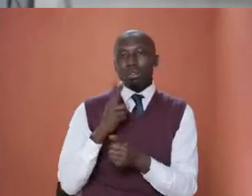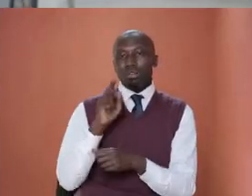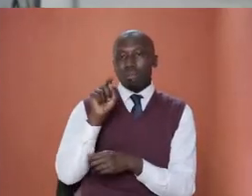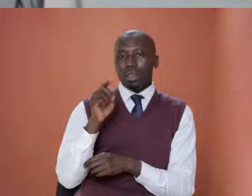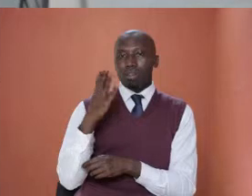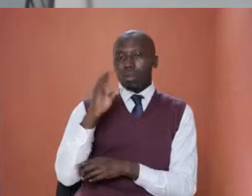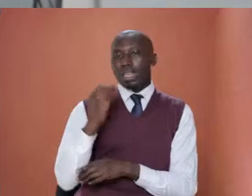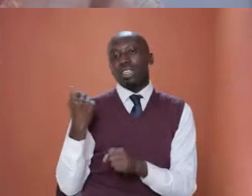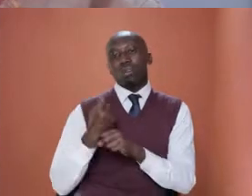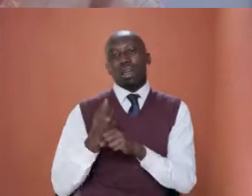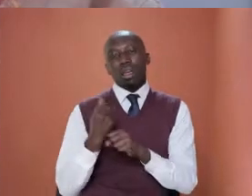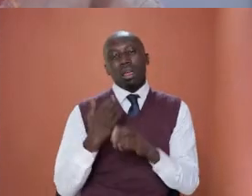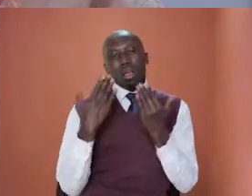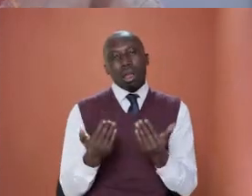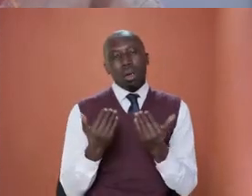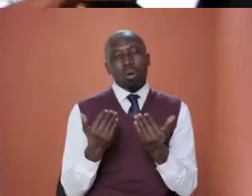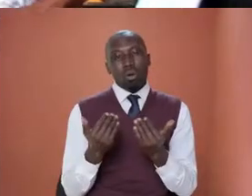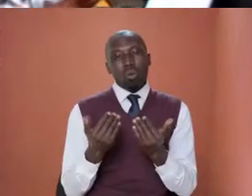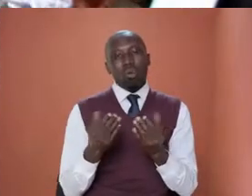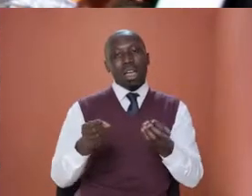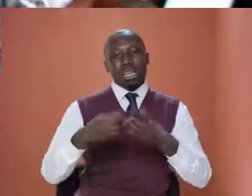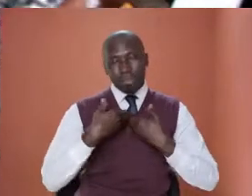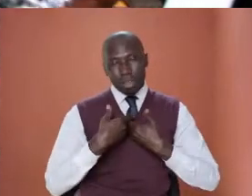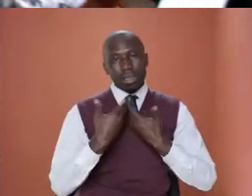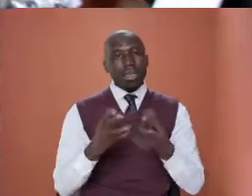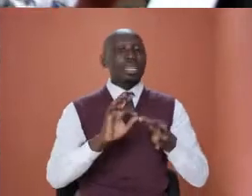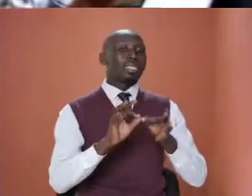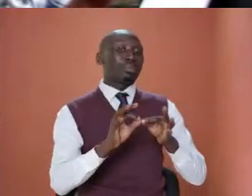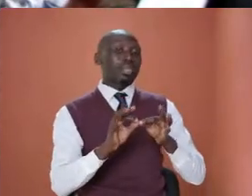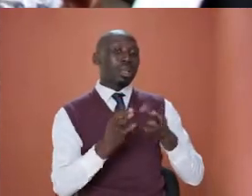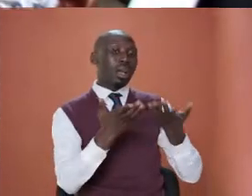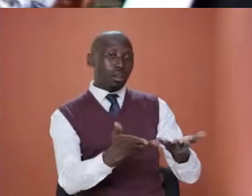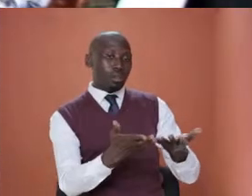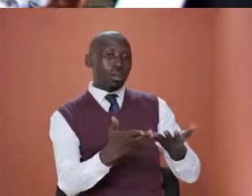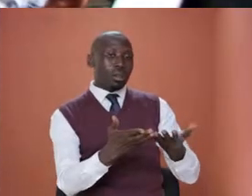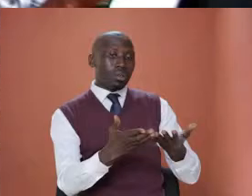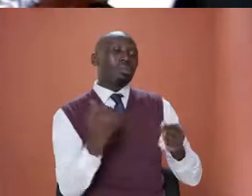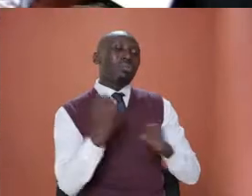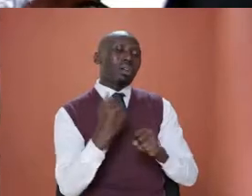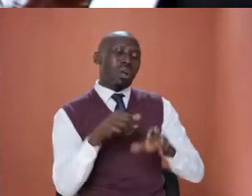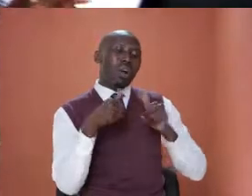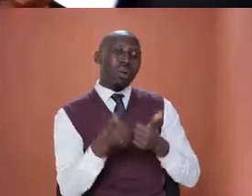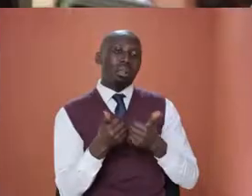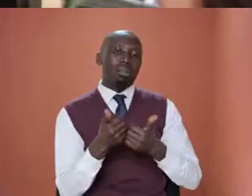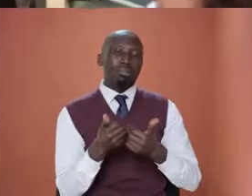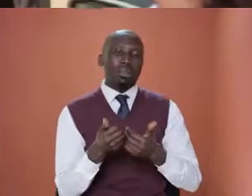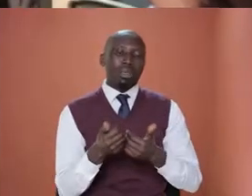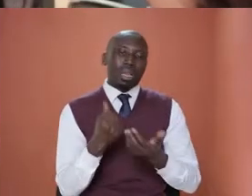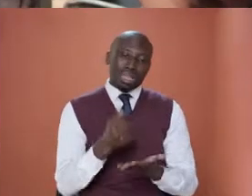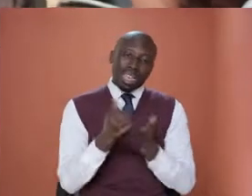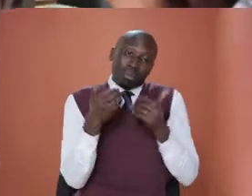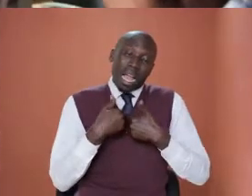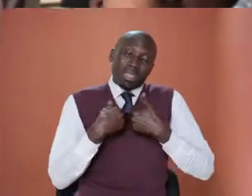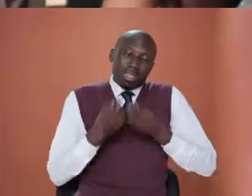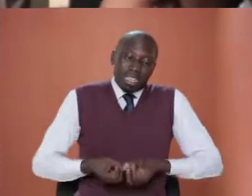Work, we are availed with an interpreter that has been doing a very good job in